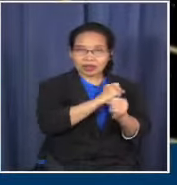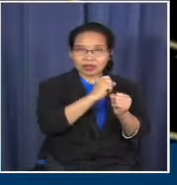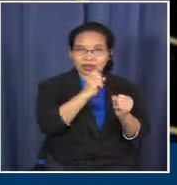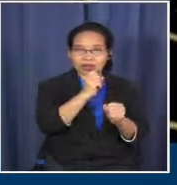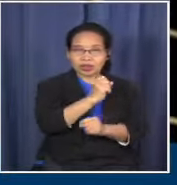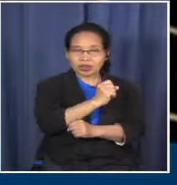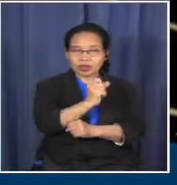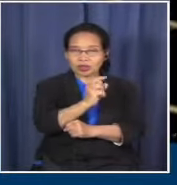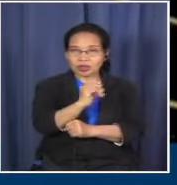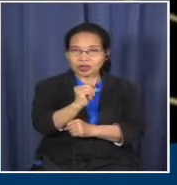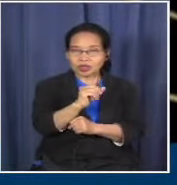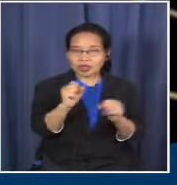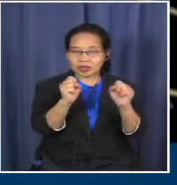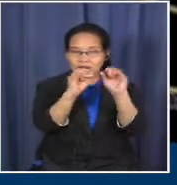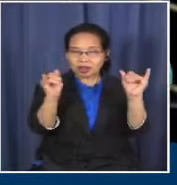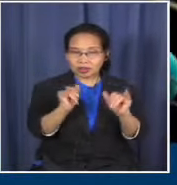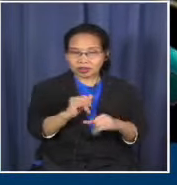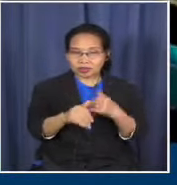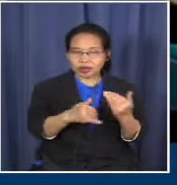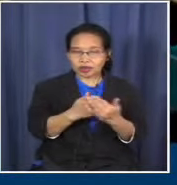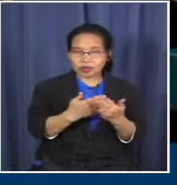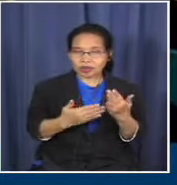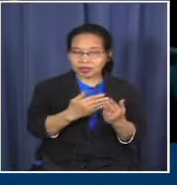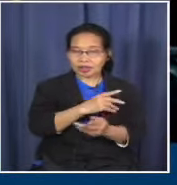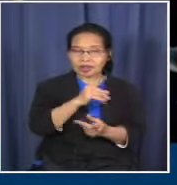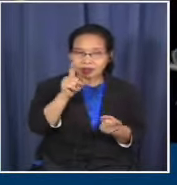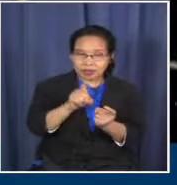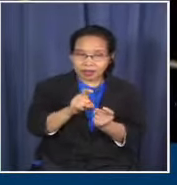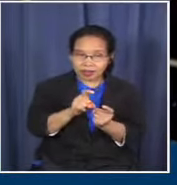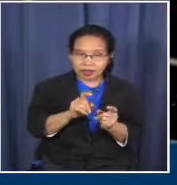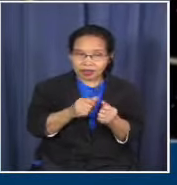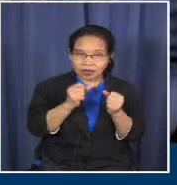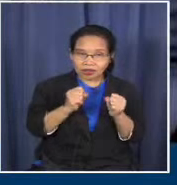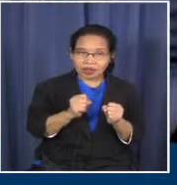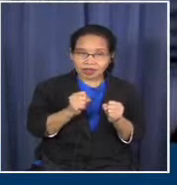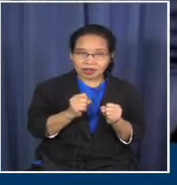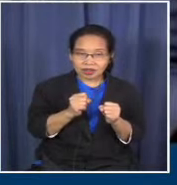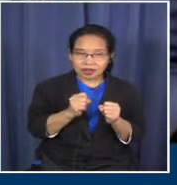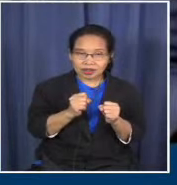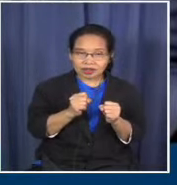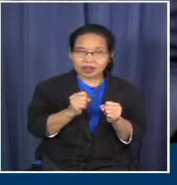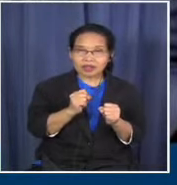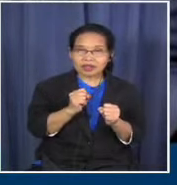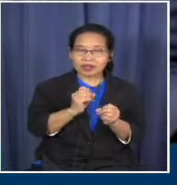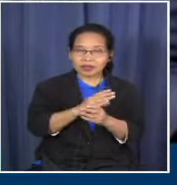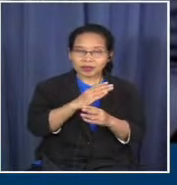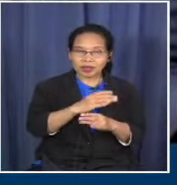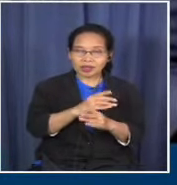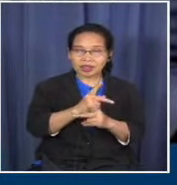the sun, from other planets in the solar system. These things are all exact.